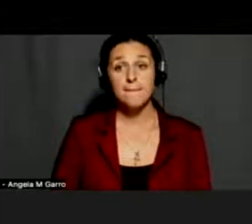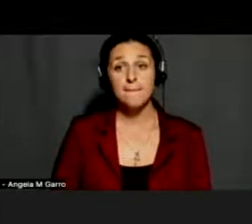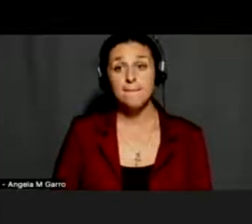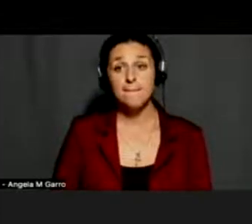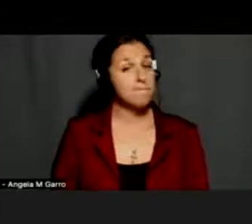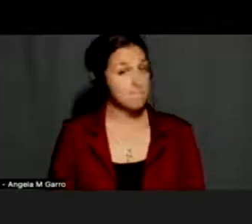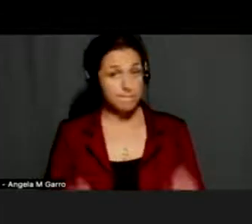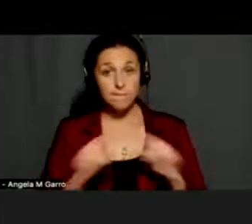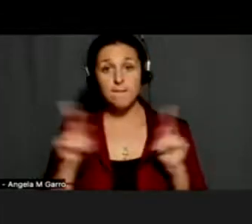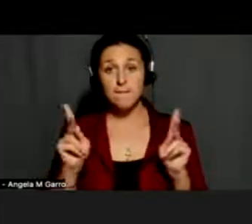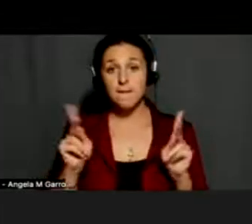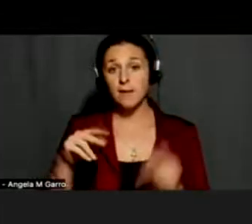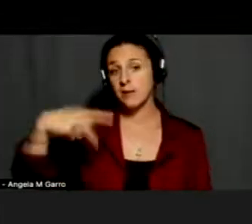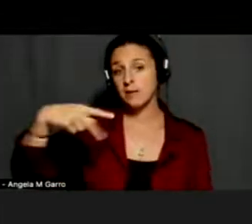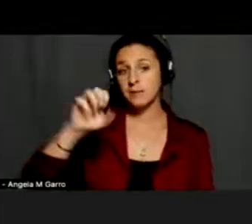Okay, Peter,